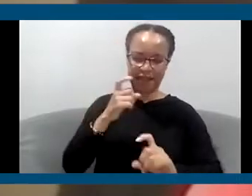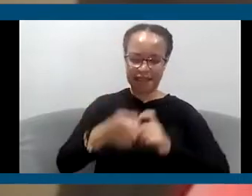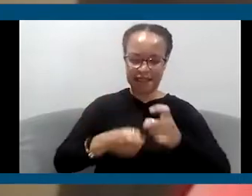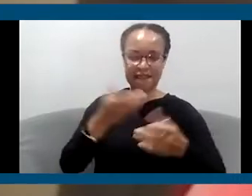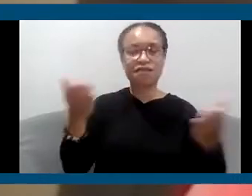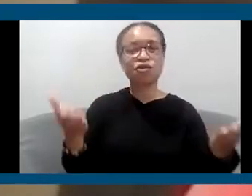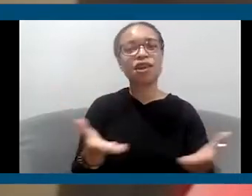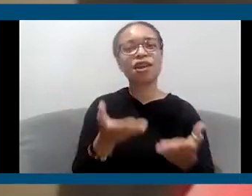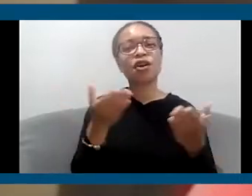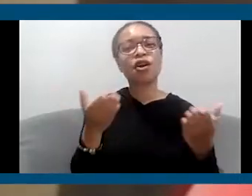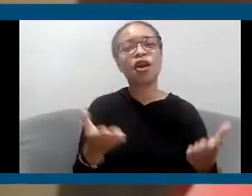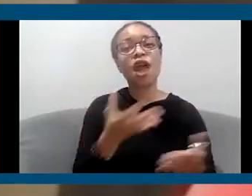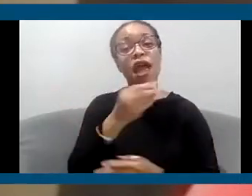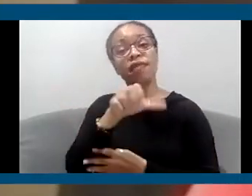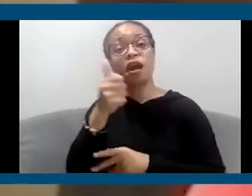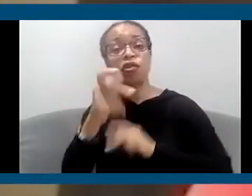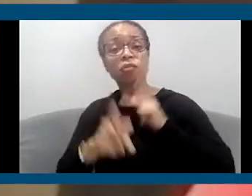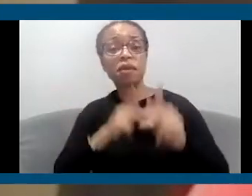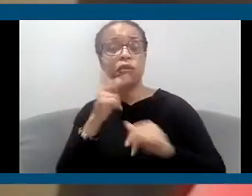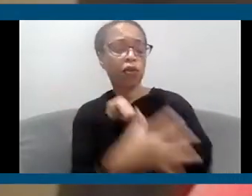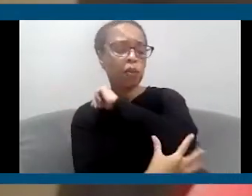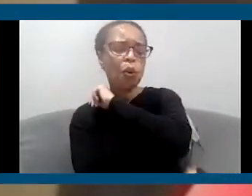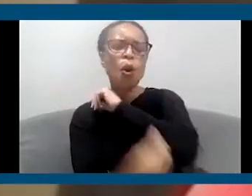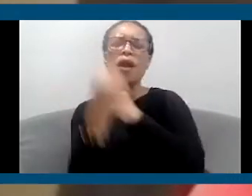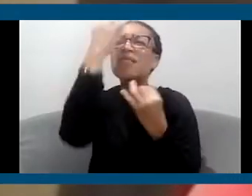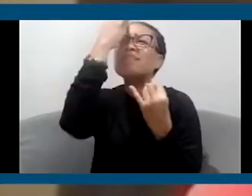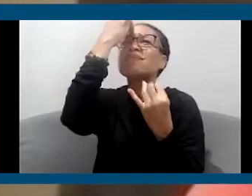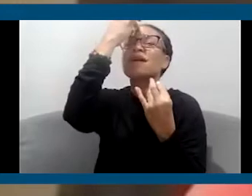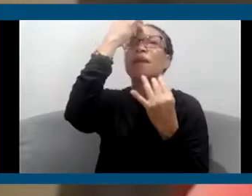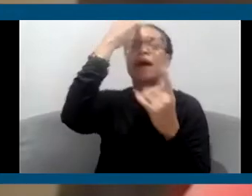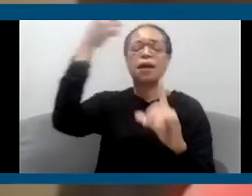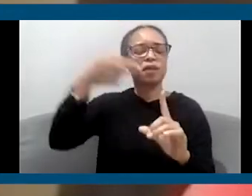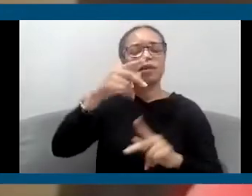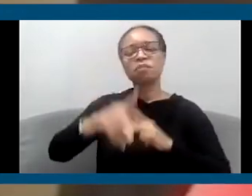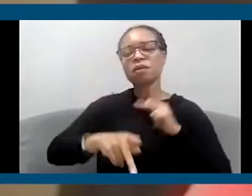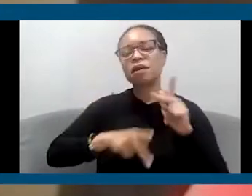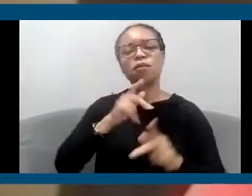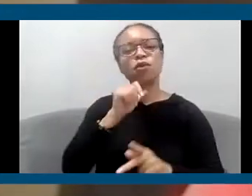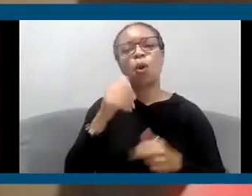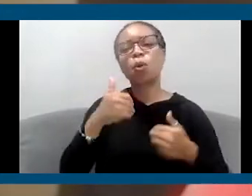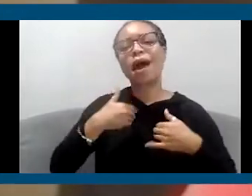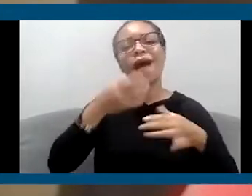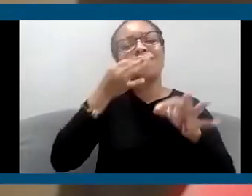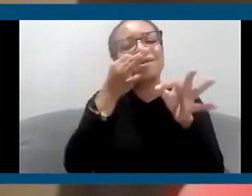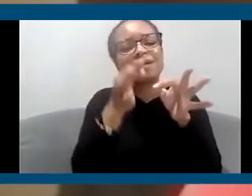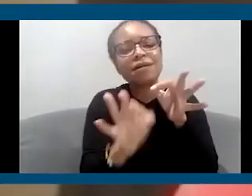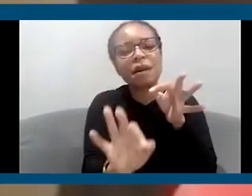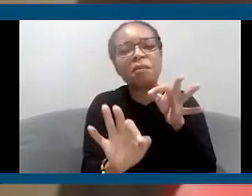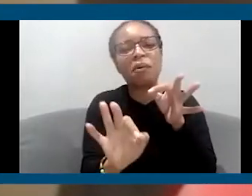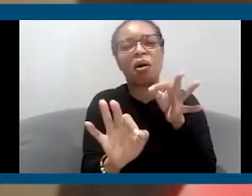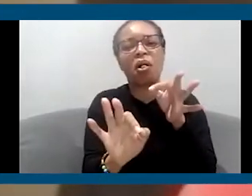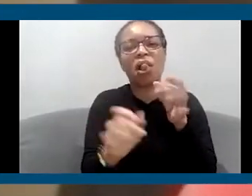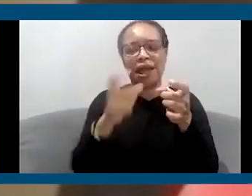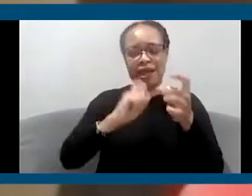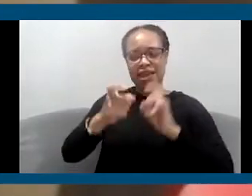on the other people, the poor, and think about it, that these people don't have these simple gifts from